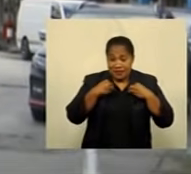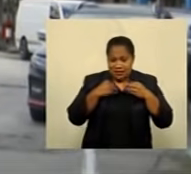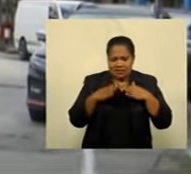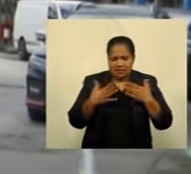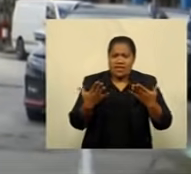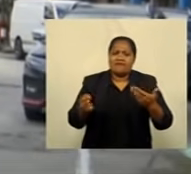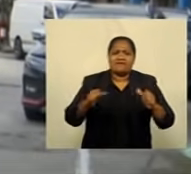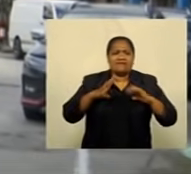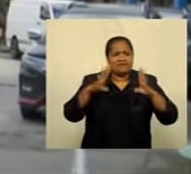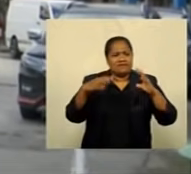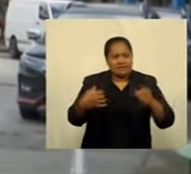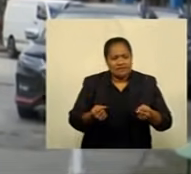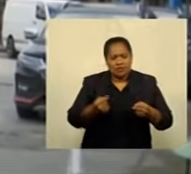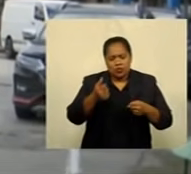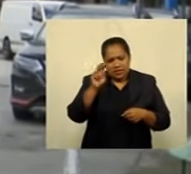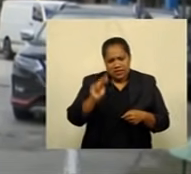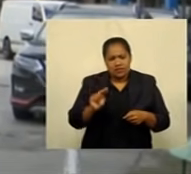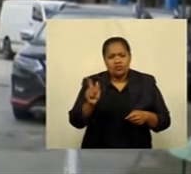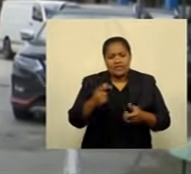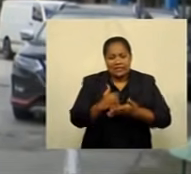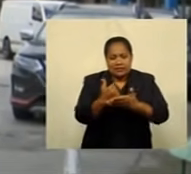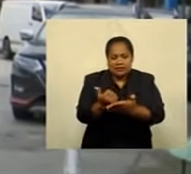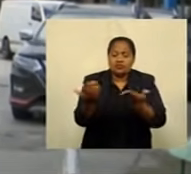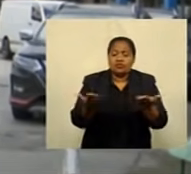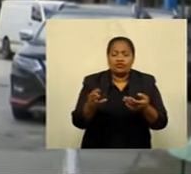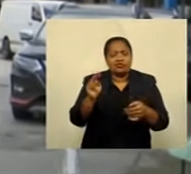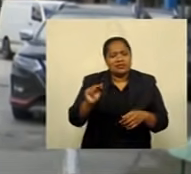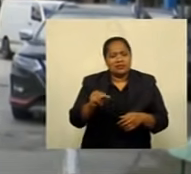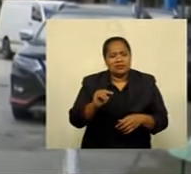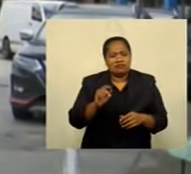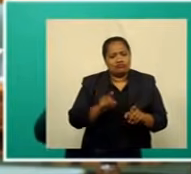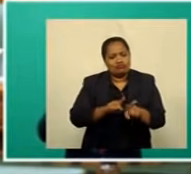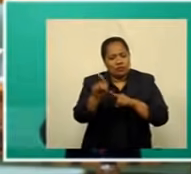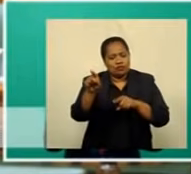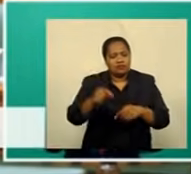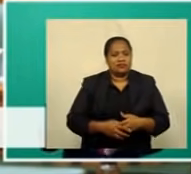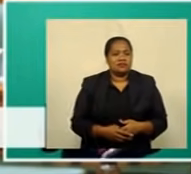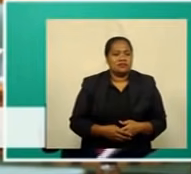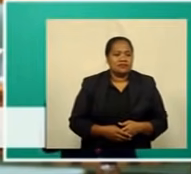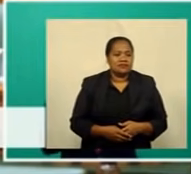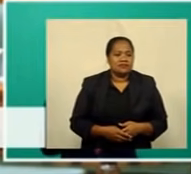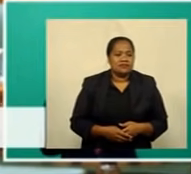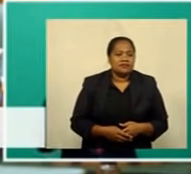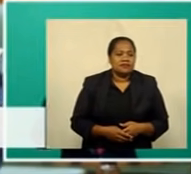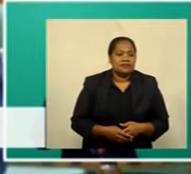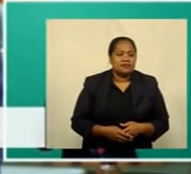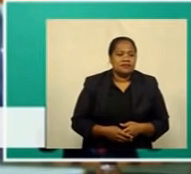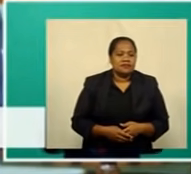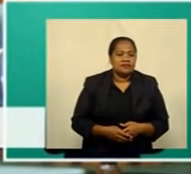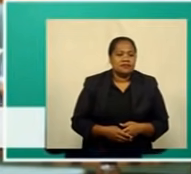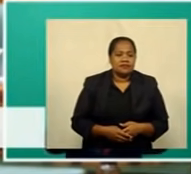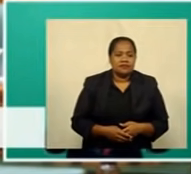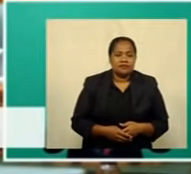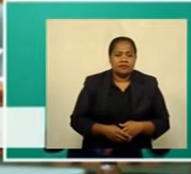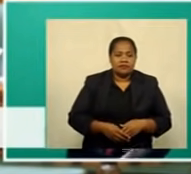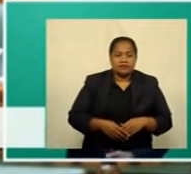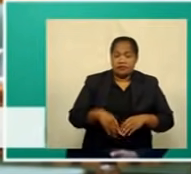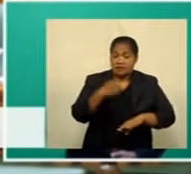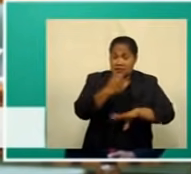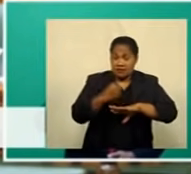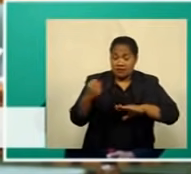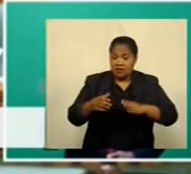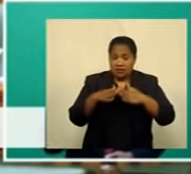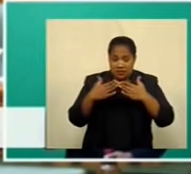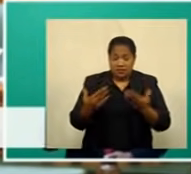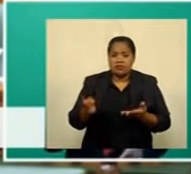assistance where they need it most. So for the comfort of the financial institutions, government will guarantee 90% of the loan for